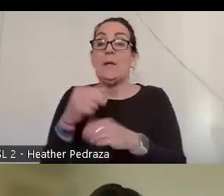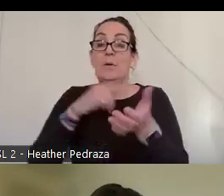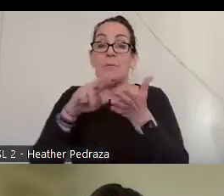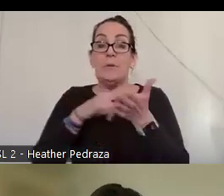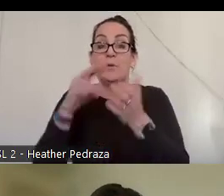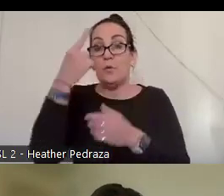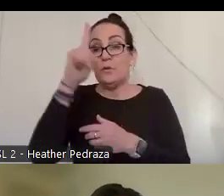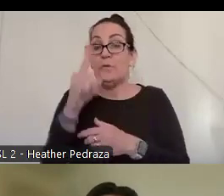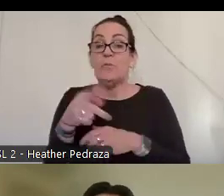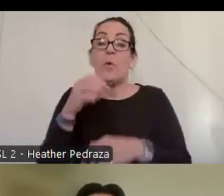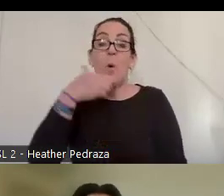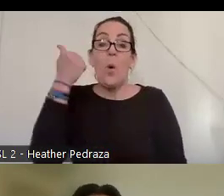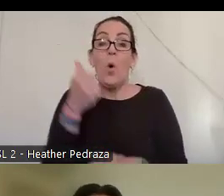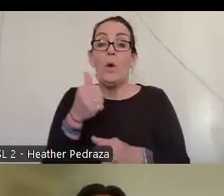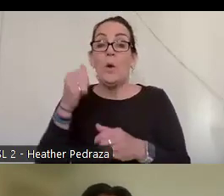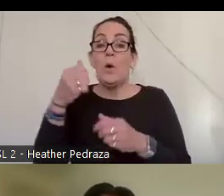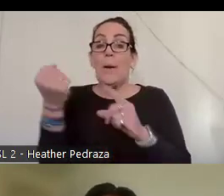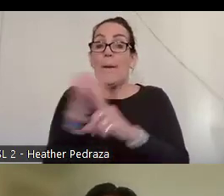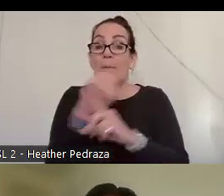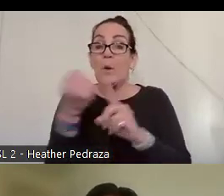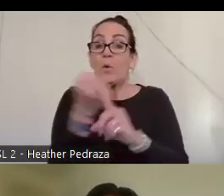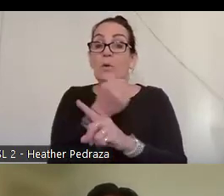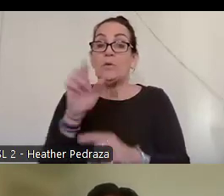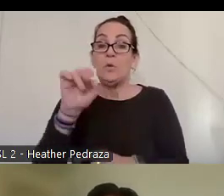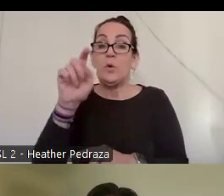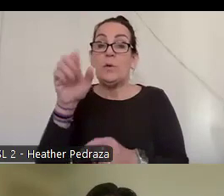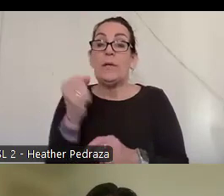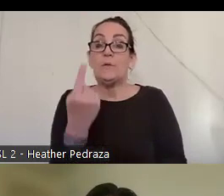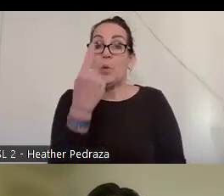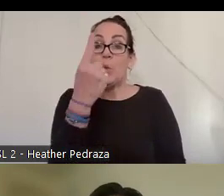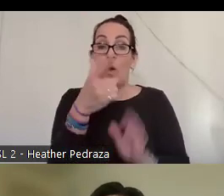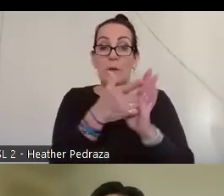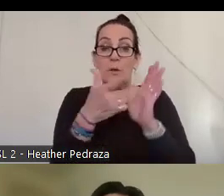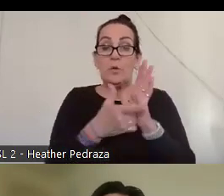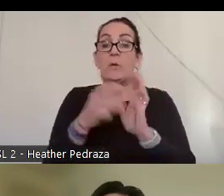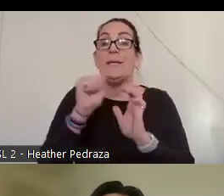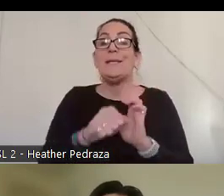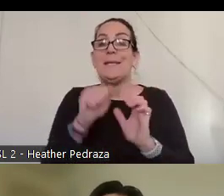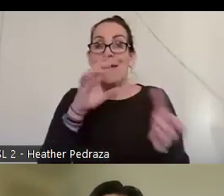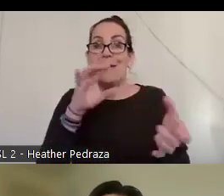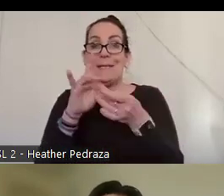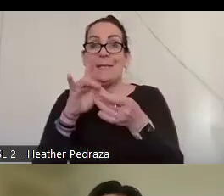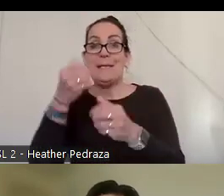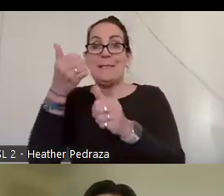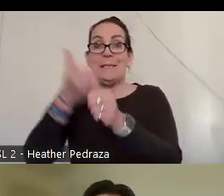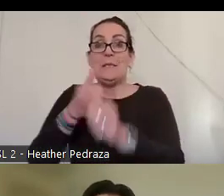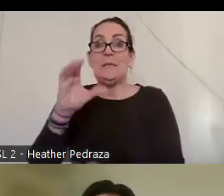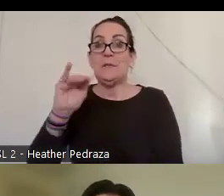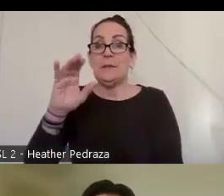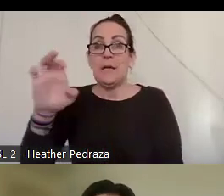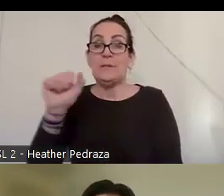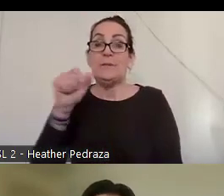perform vertical prosecutions, where one attorney is assigned to each stage of the case. This improves victim services because